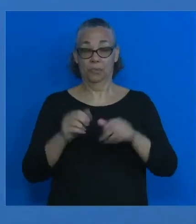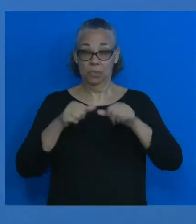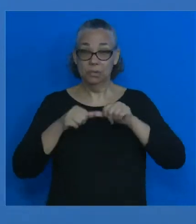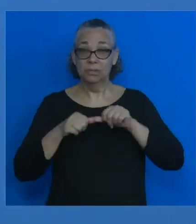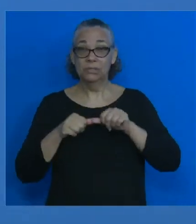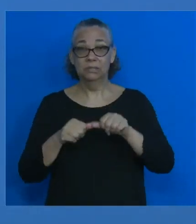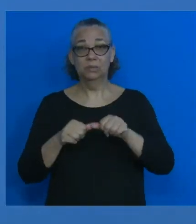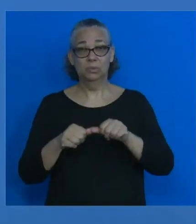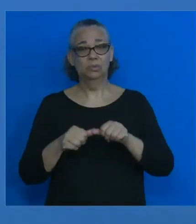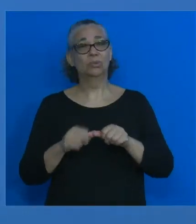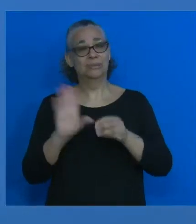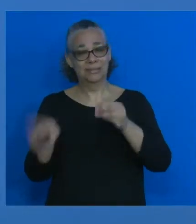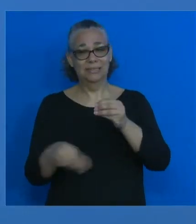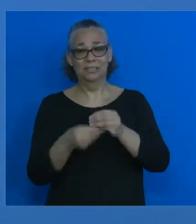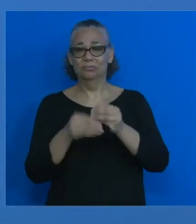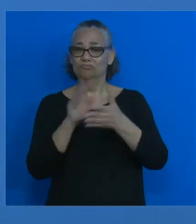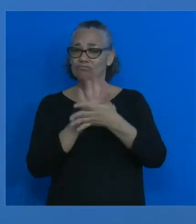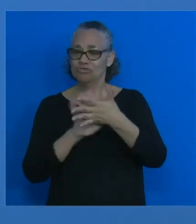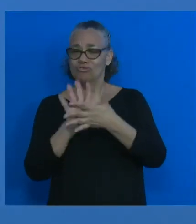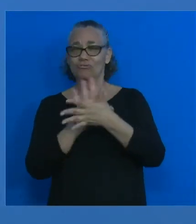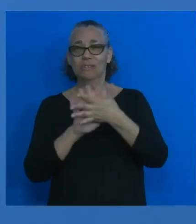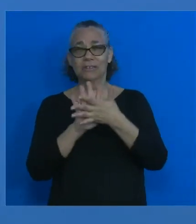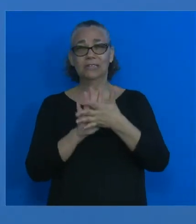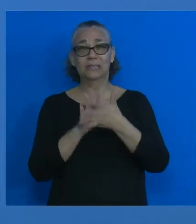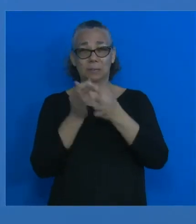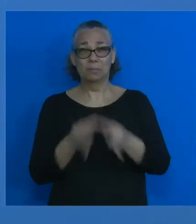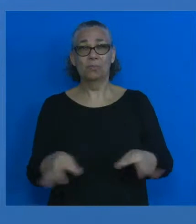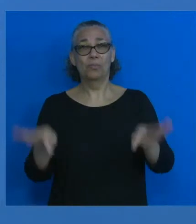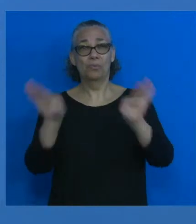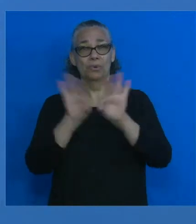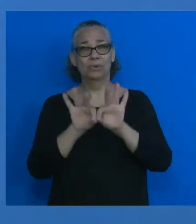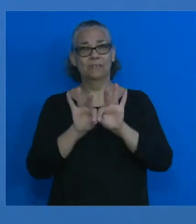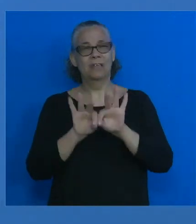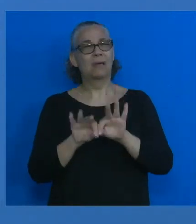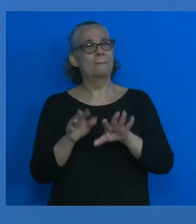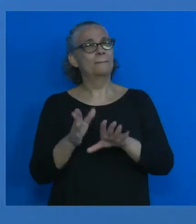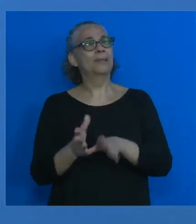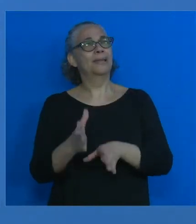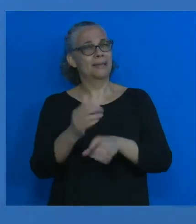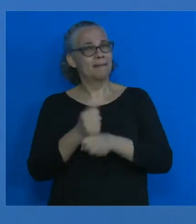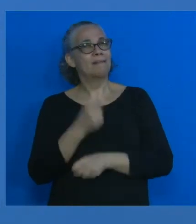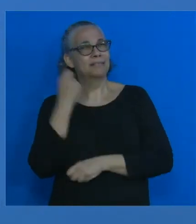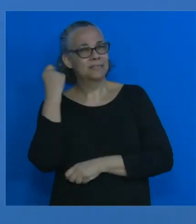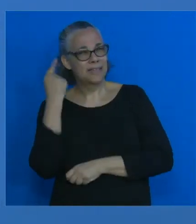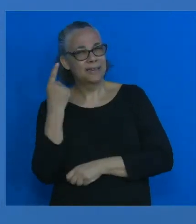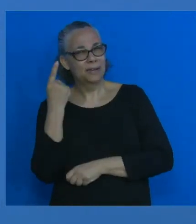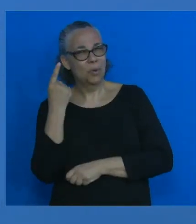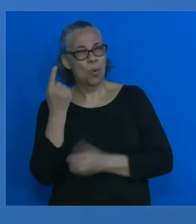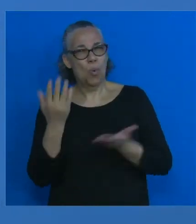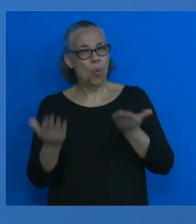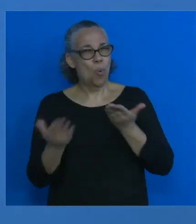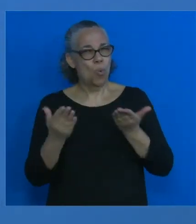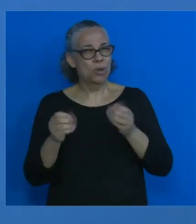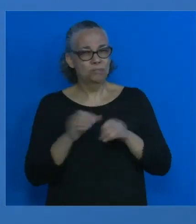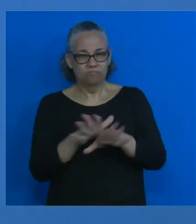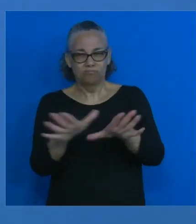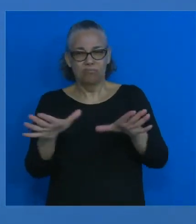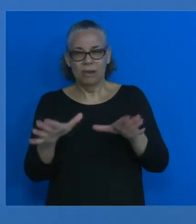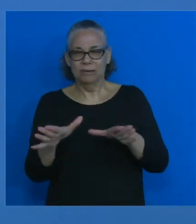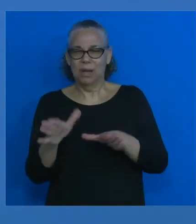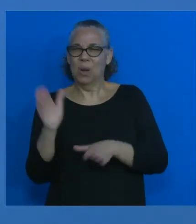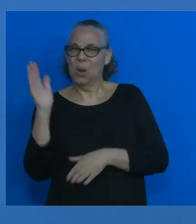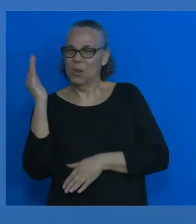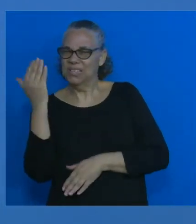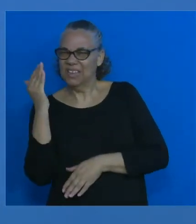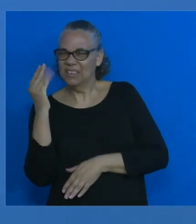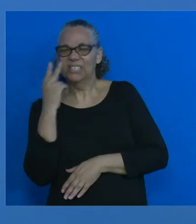additional screening as it is important that we have a grasp on what the outbreak looks like inside of Bermuda